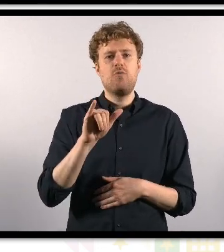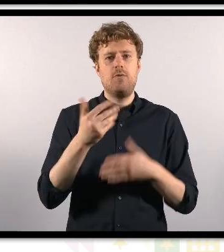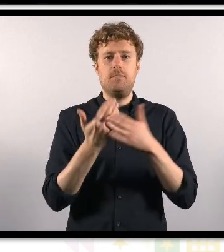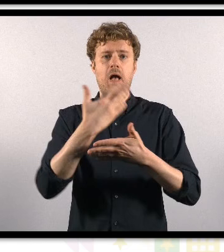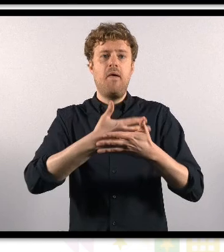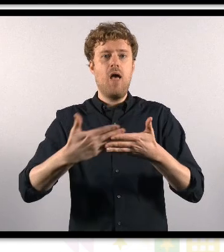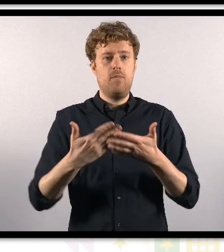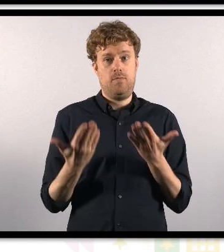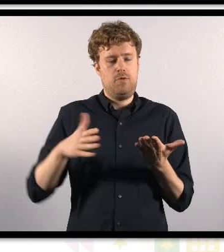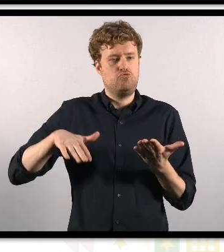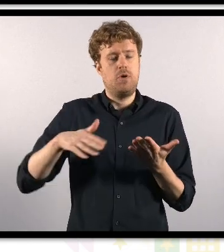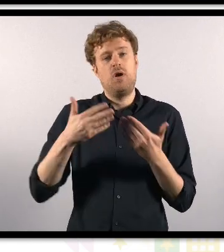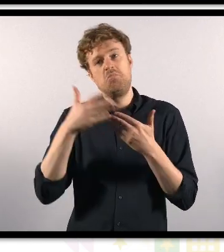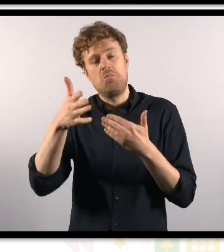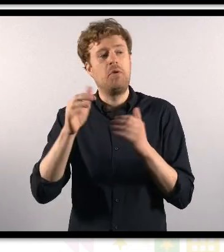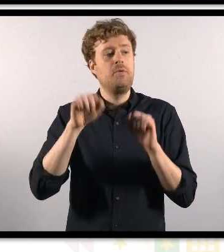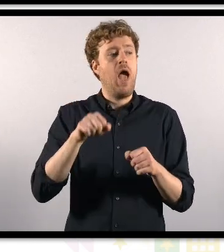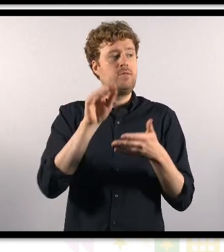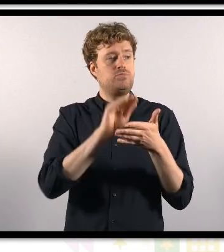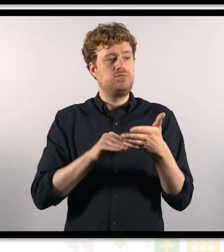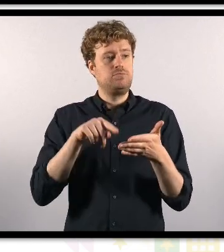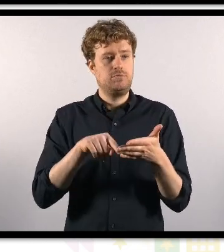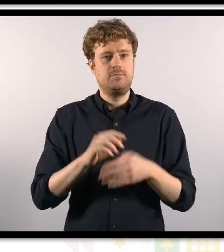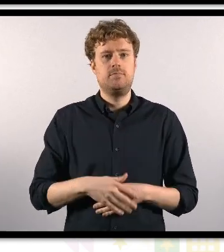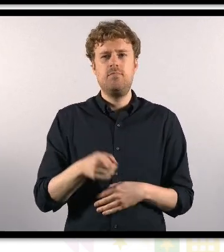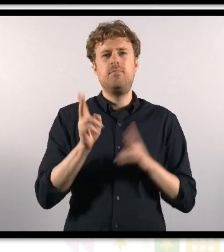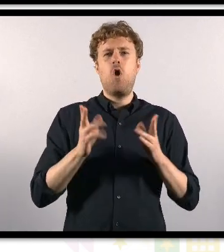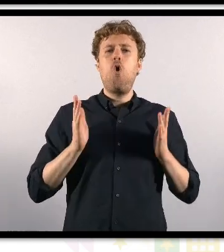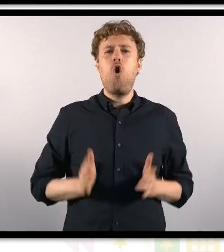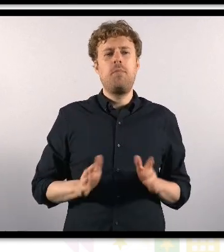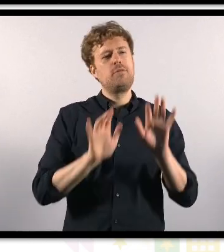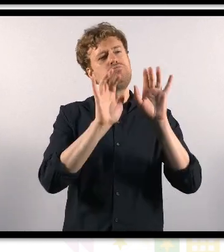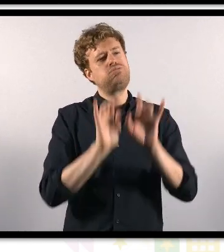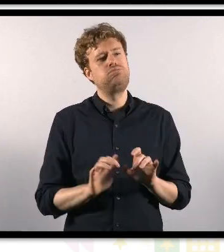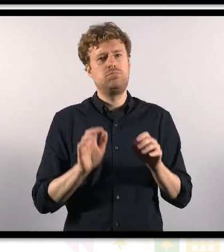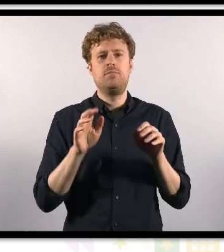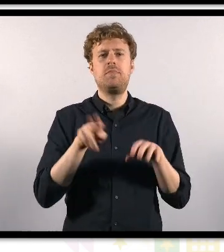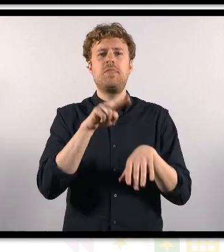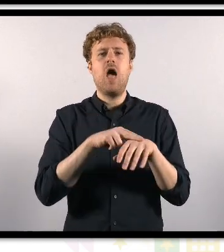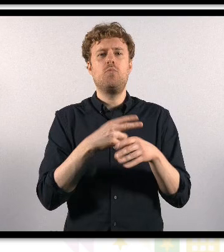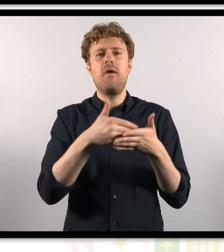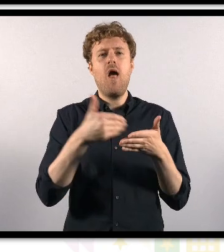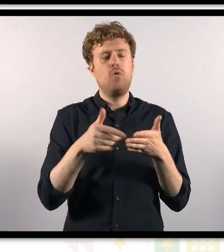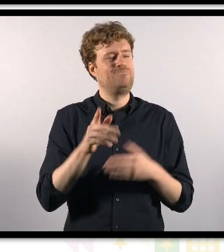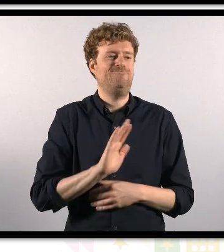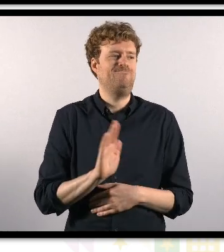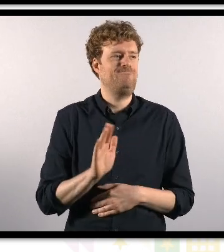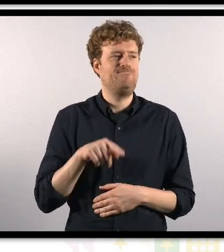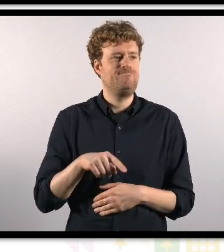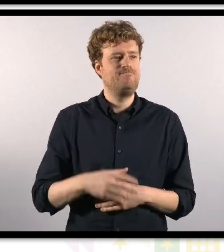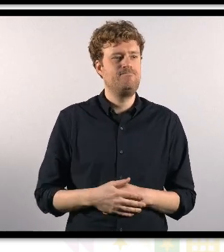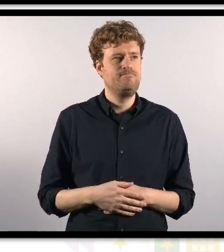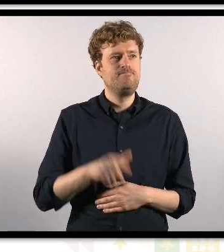and take part in that conversation. Are we on the right path? Sure.